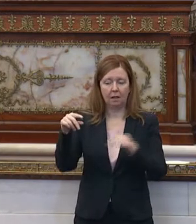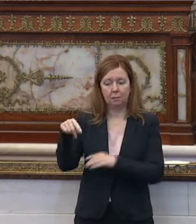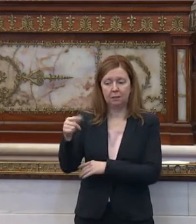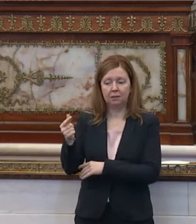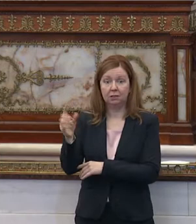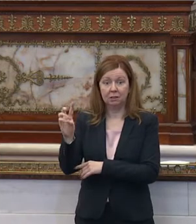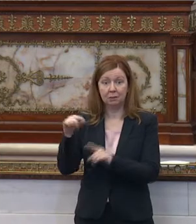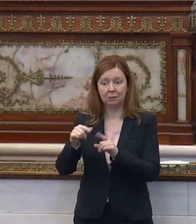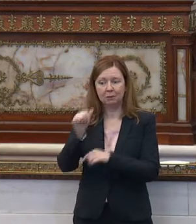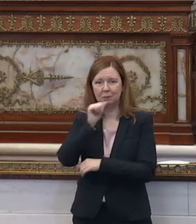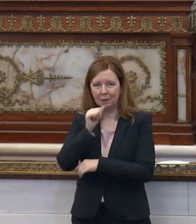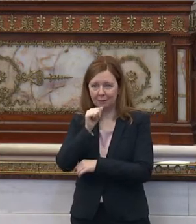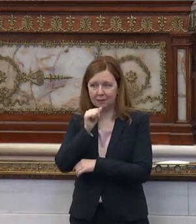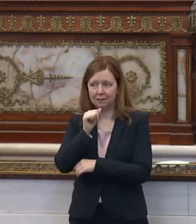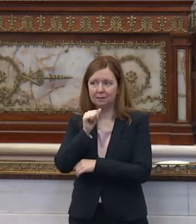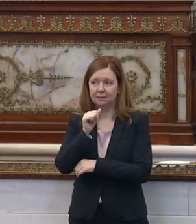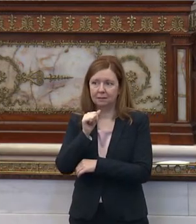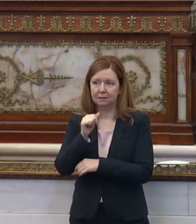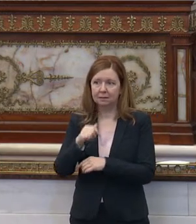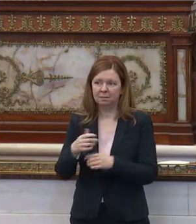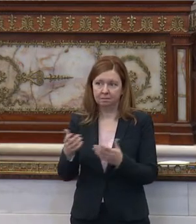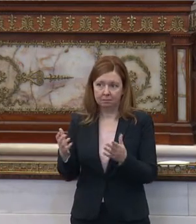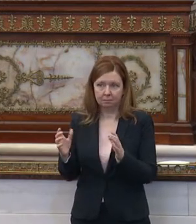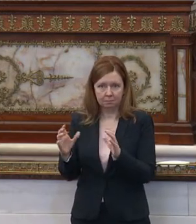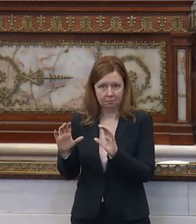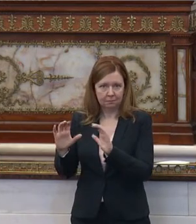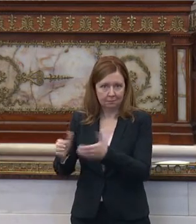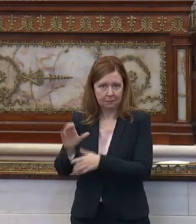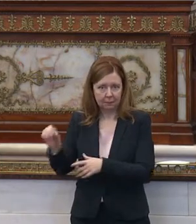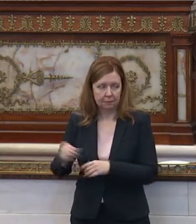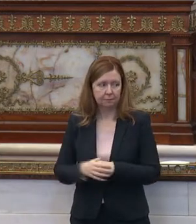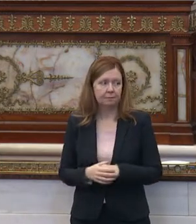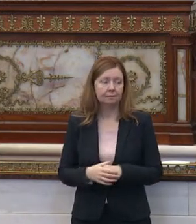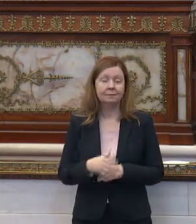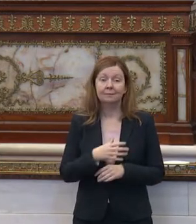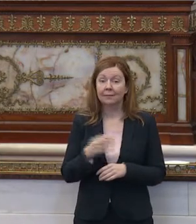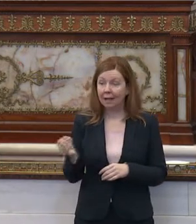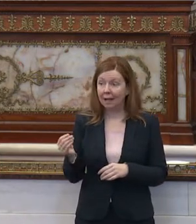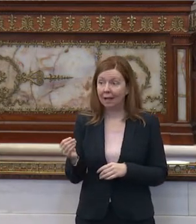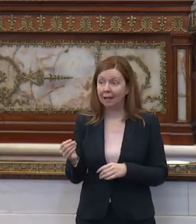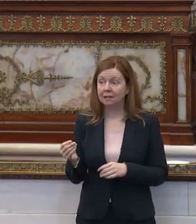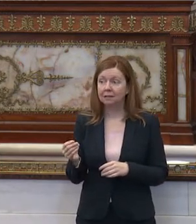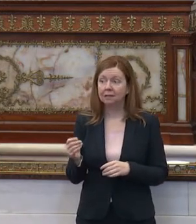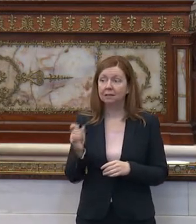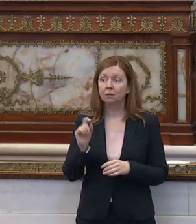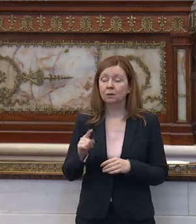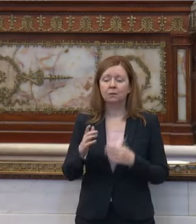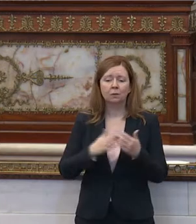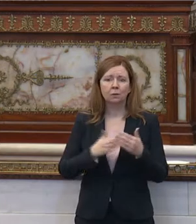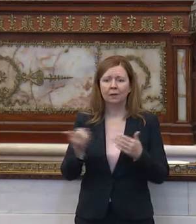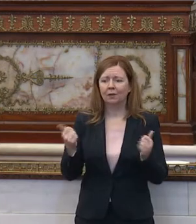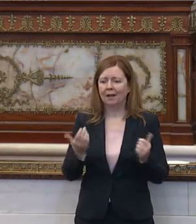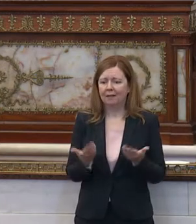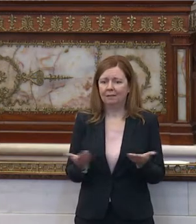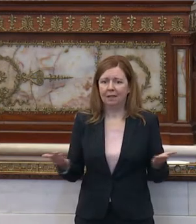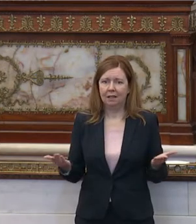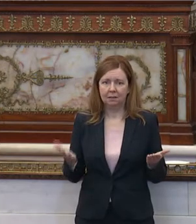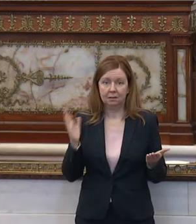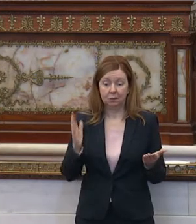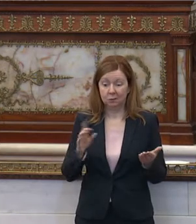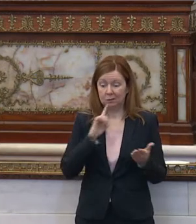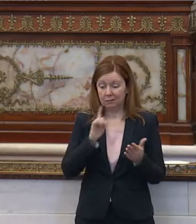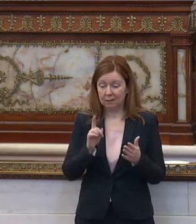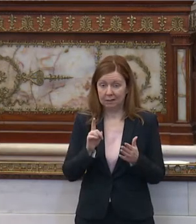PGW to a private interest, and question whether or not any of this would have